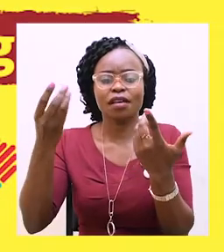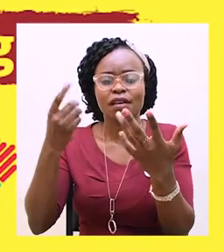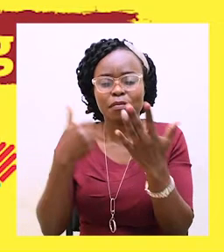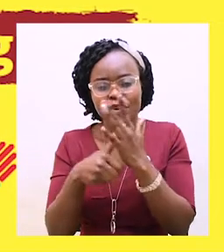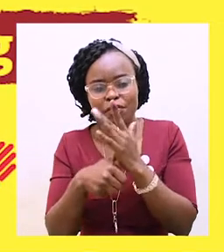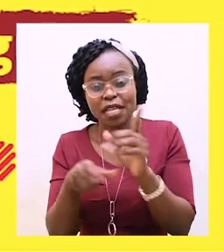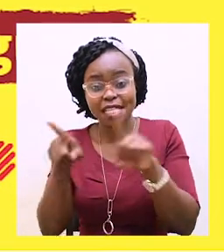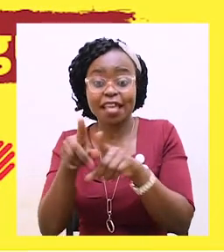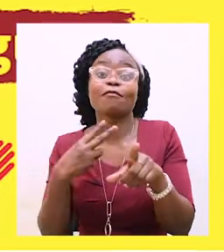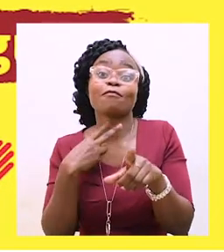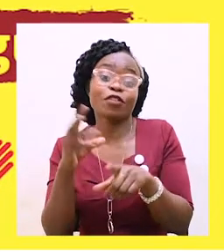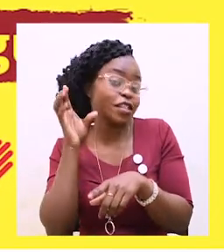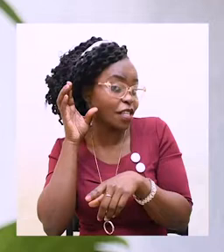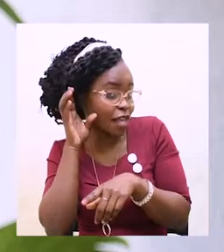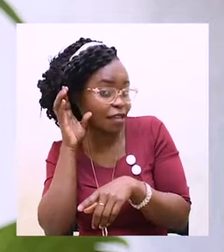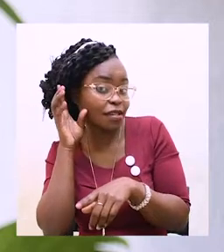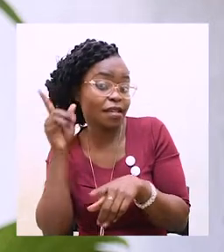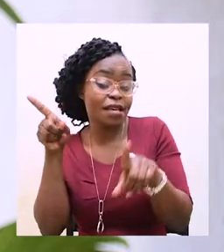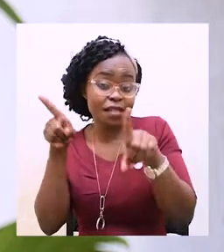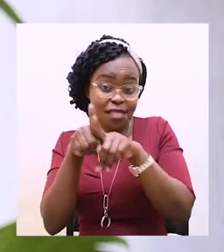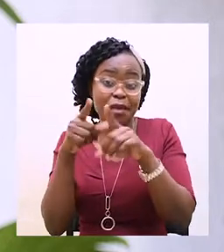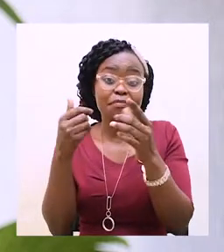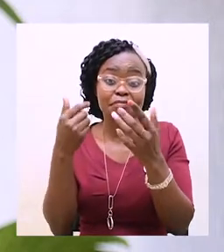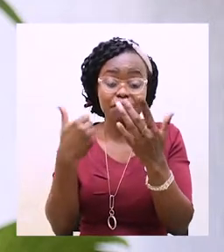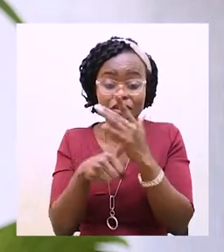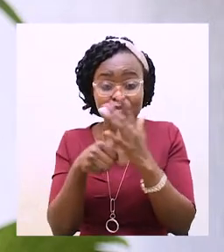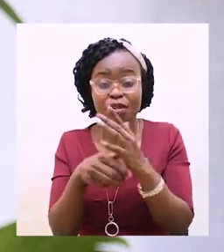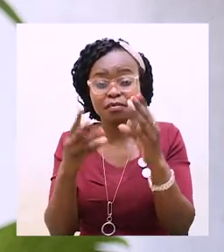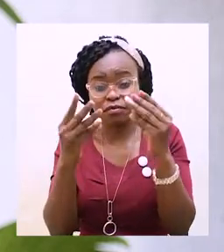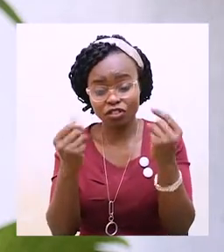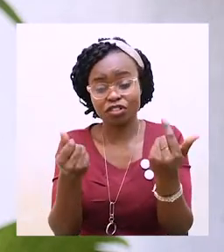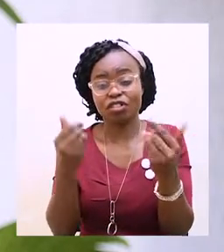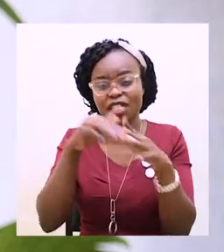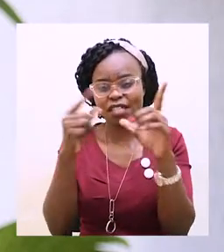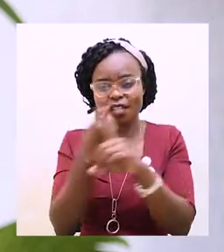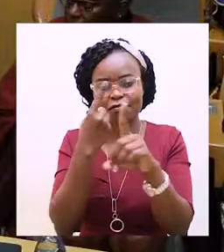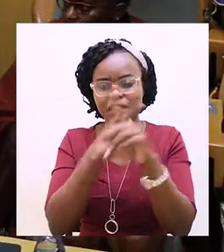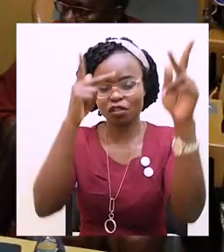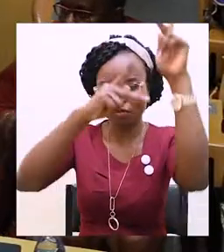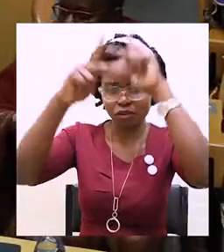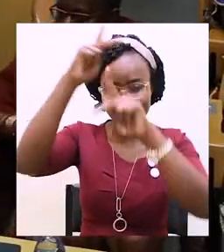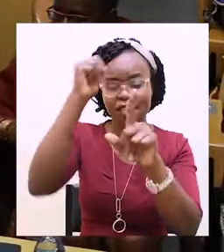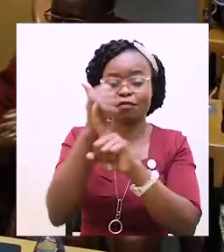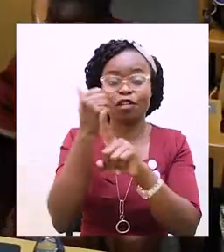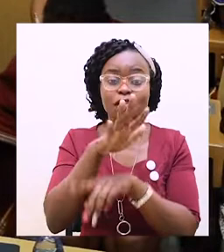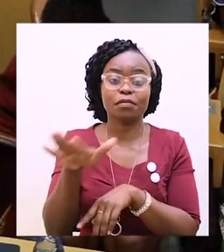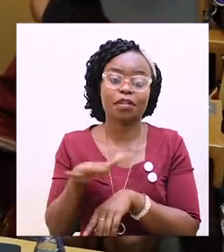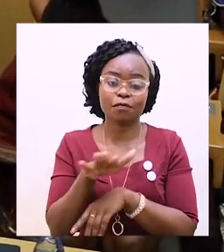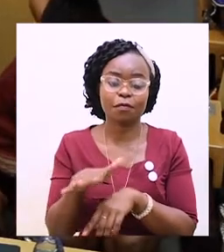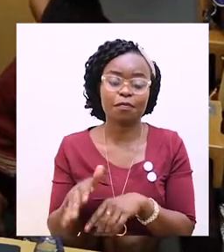for their voice to be heard and their issues to be addressed in the different policy and advocacy platforms.